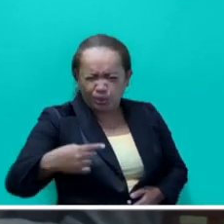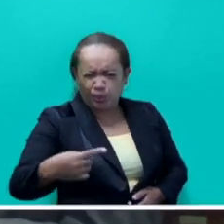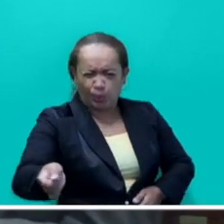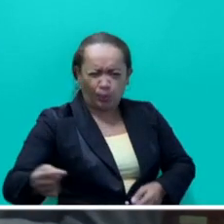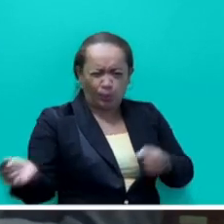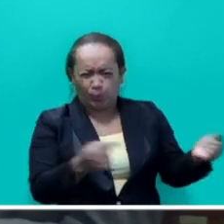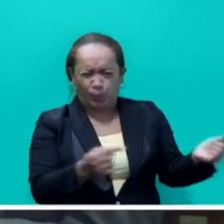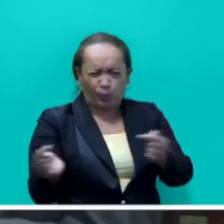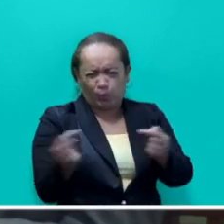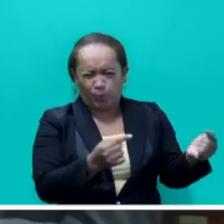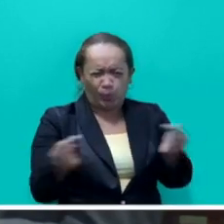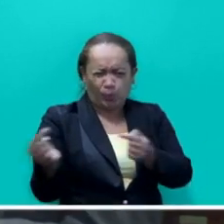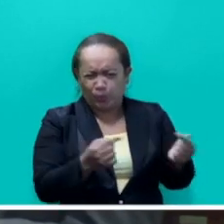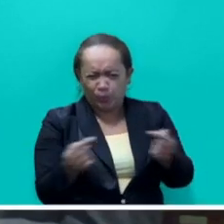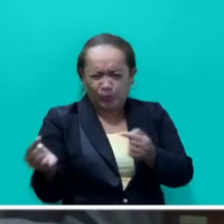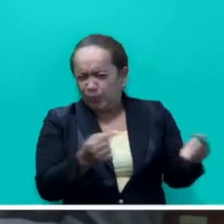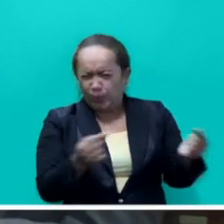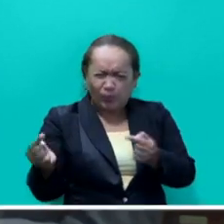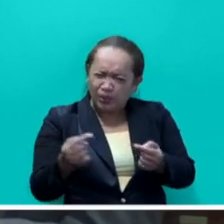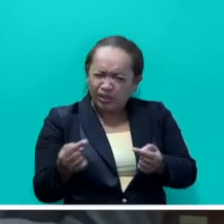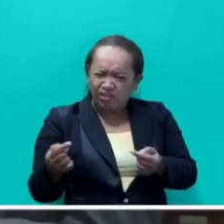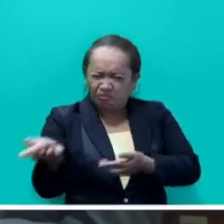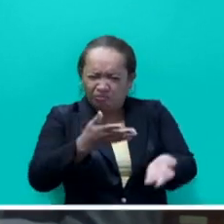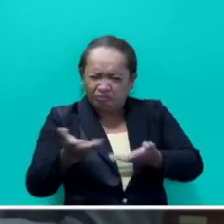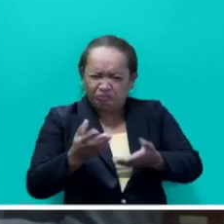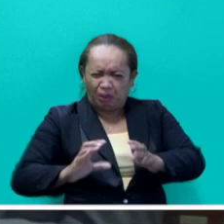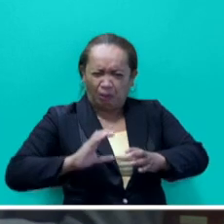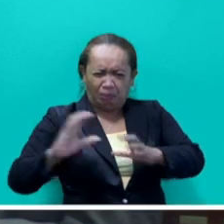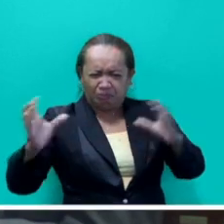We have a responsibility to inform our people